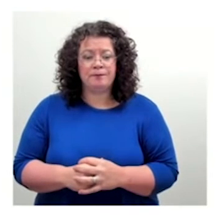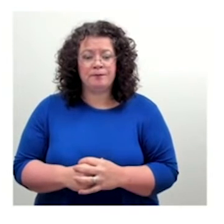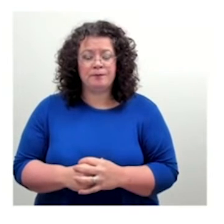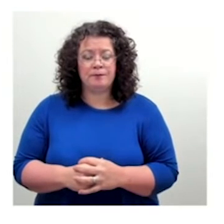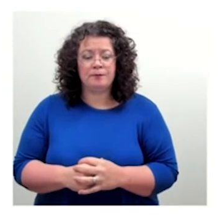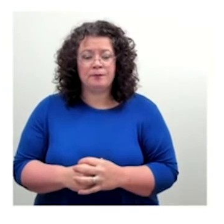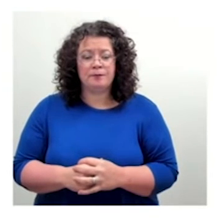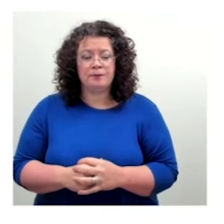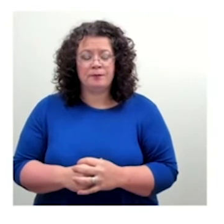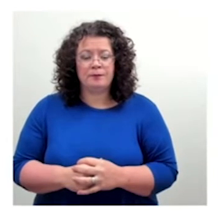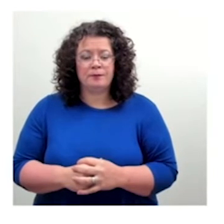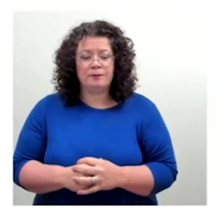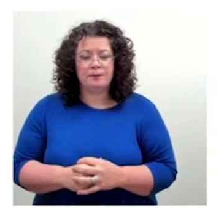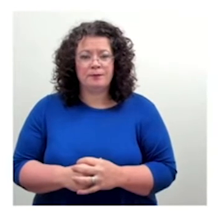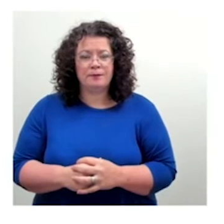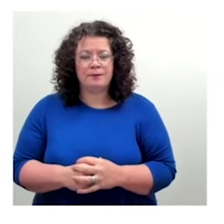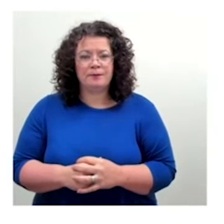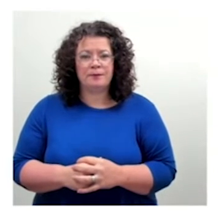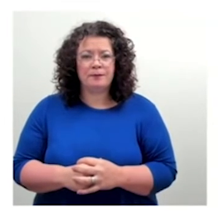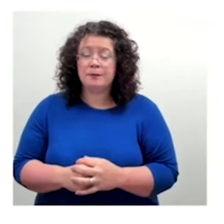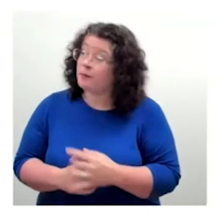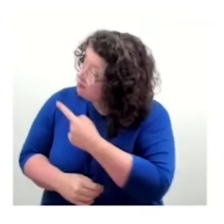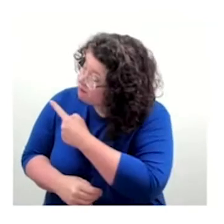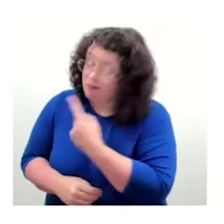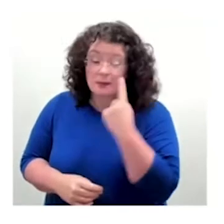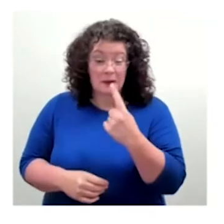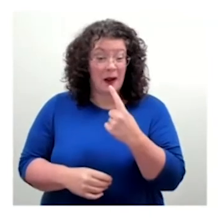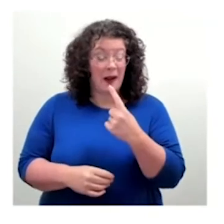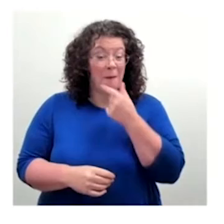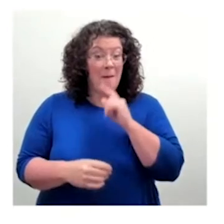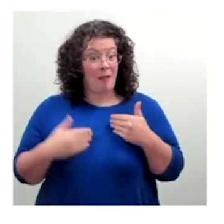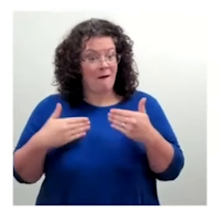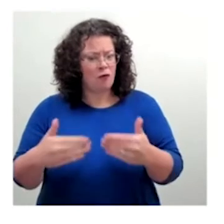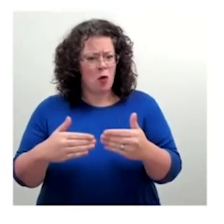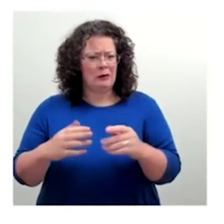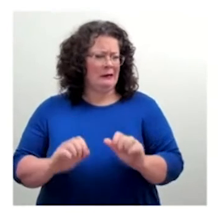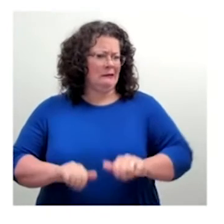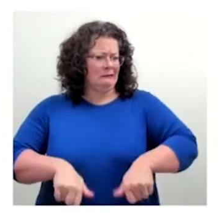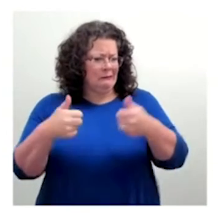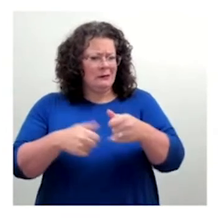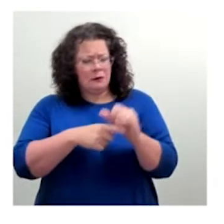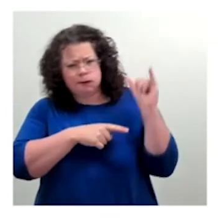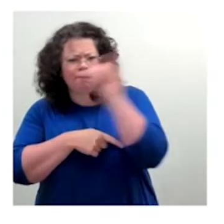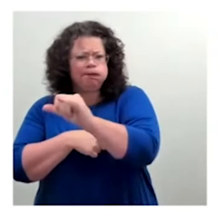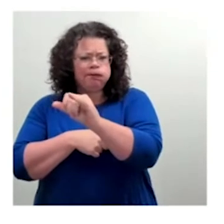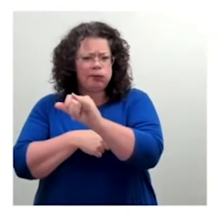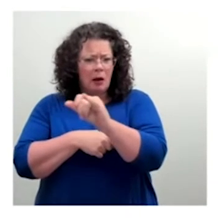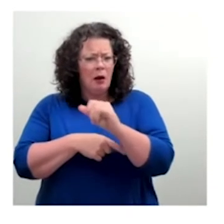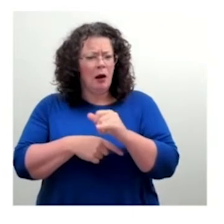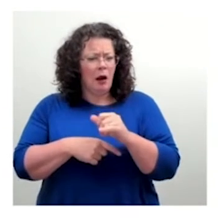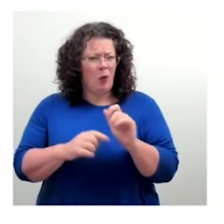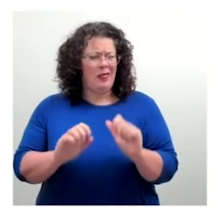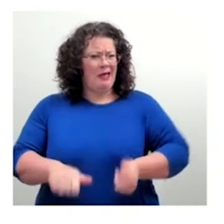ability. You're somewhere in the middle, and people at the back are completely blind. So you sit somewhere within that